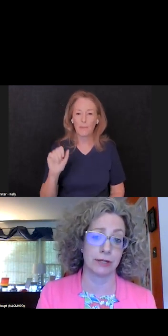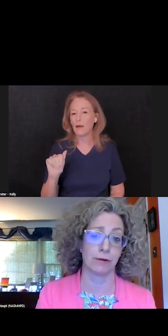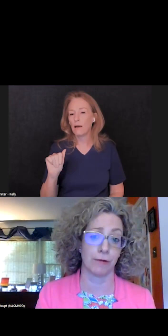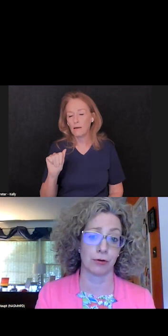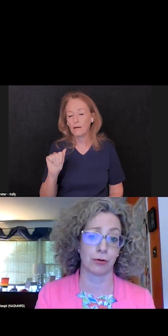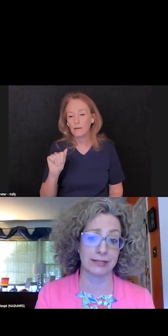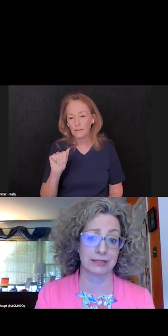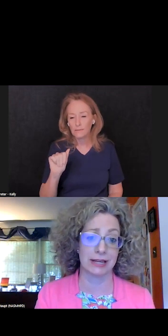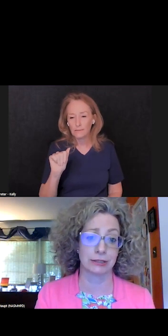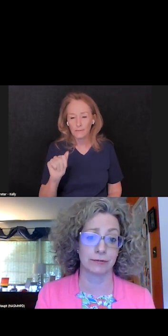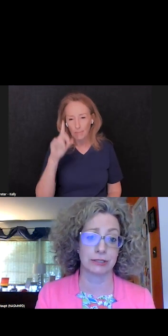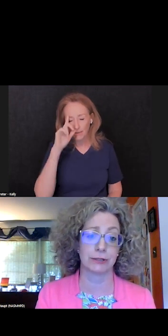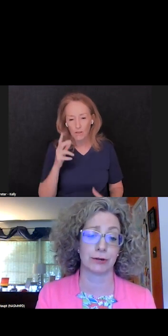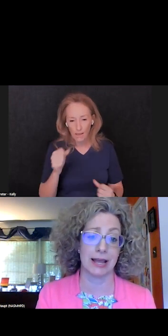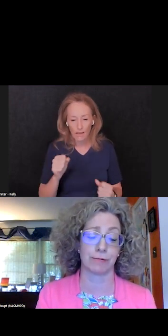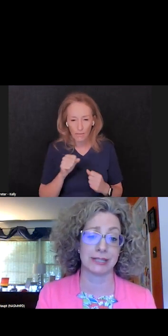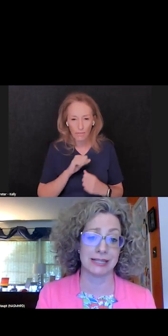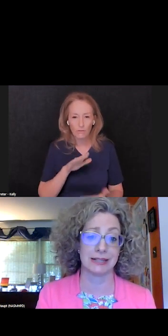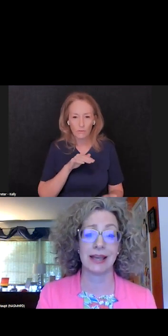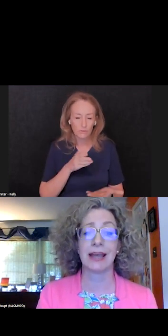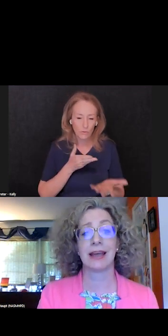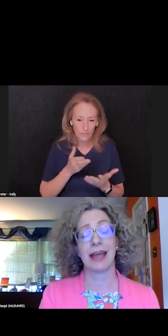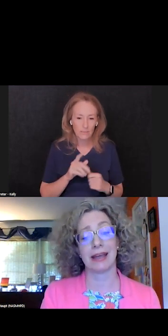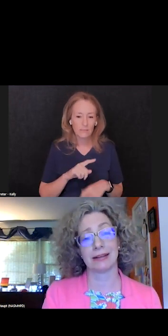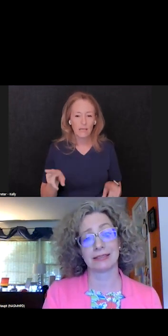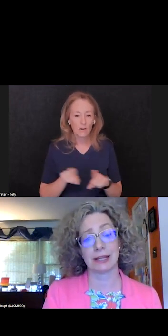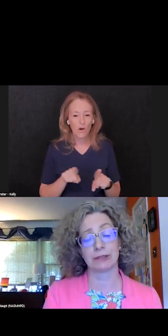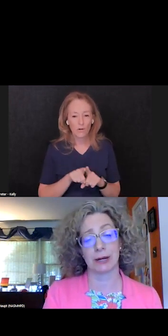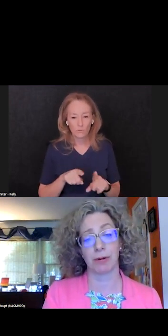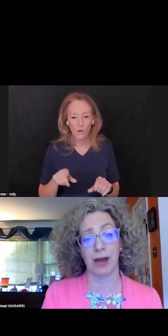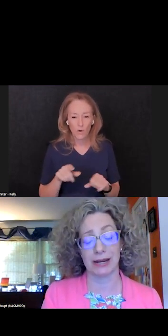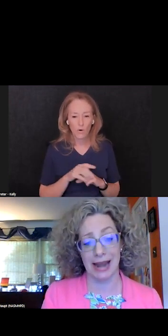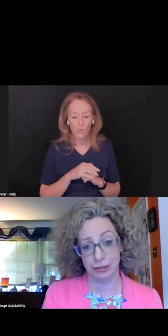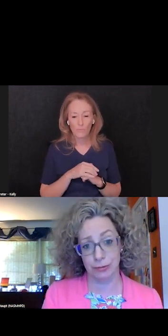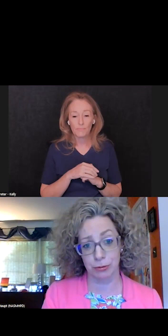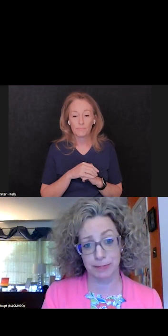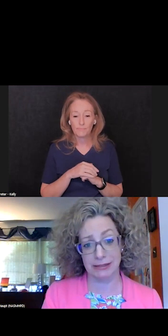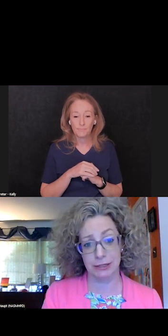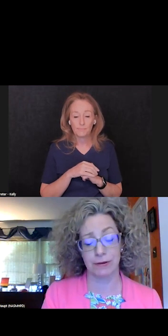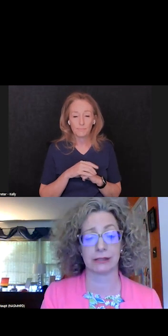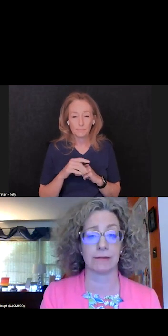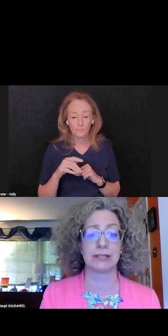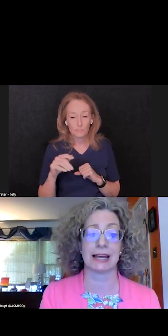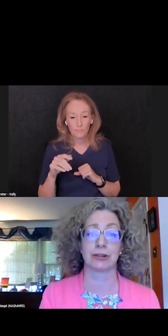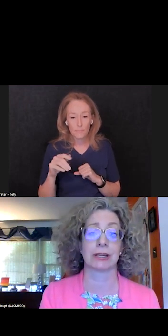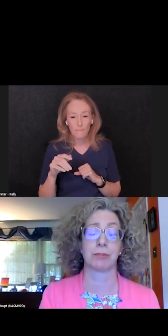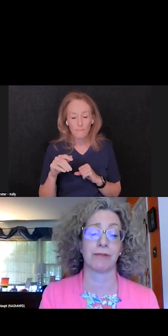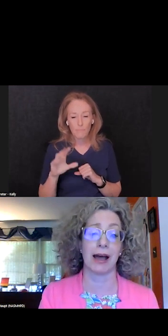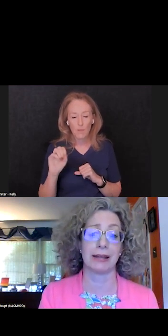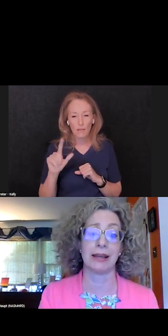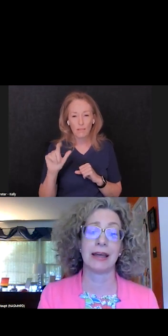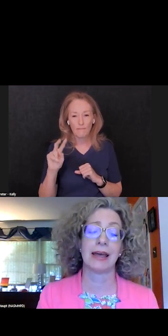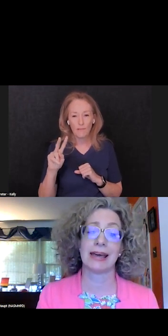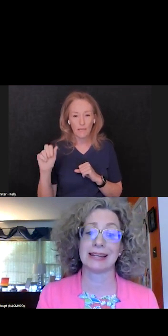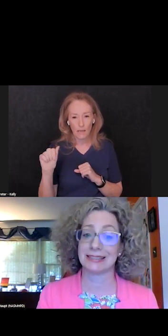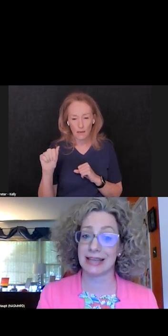director of video phone crisis line services for Deaf Lead. And Steve is going to provide a national perspective, and Olivia is actually going to